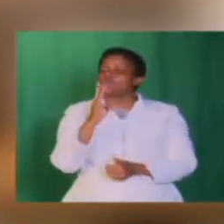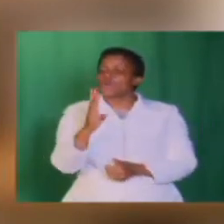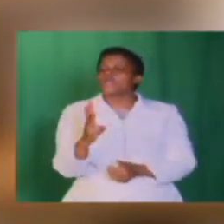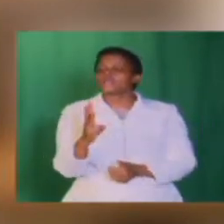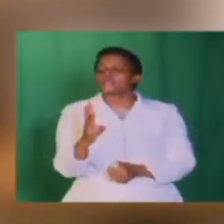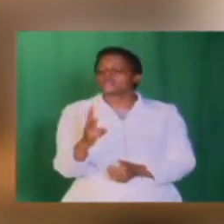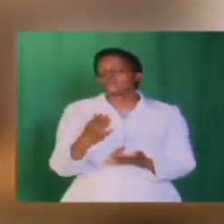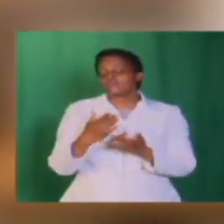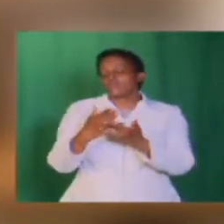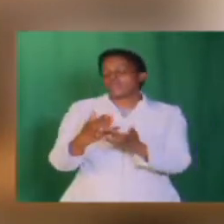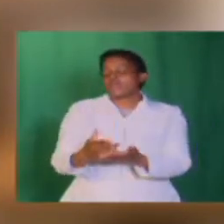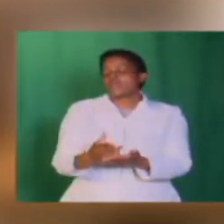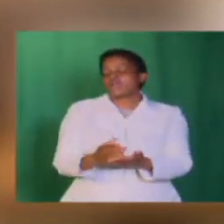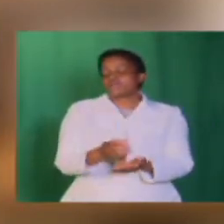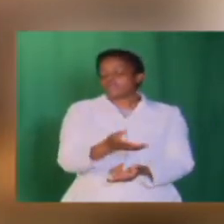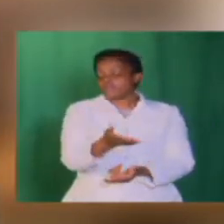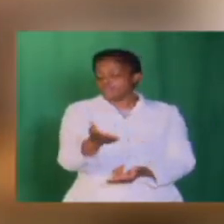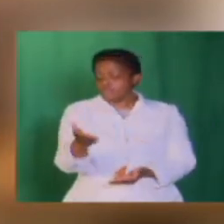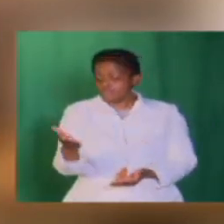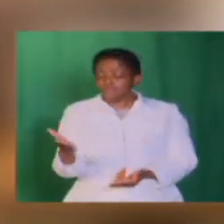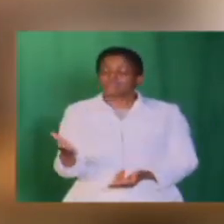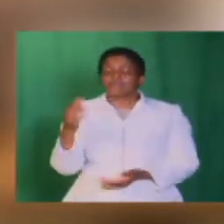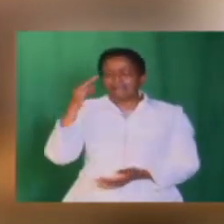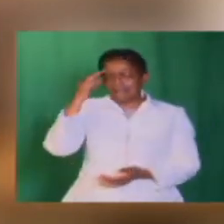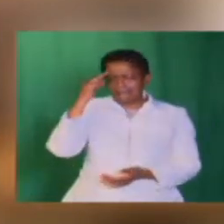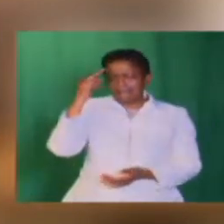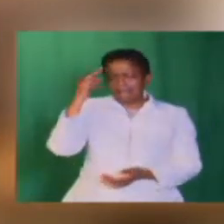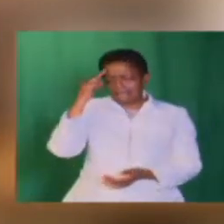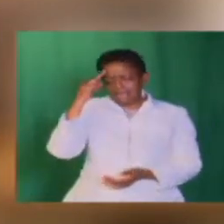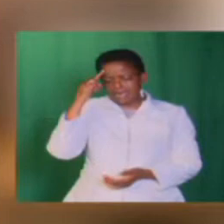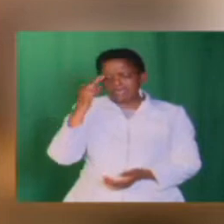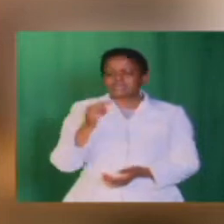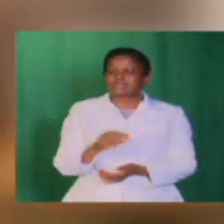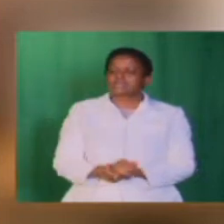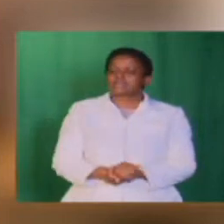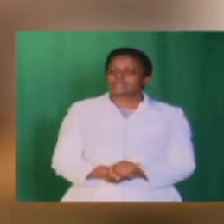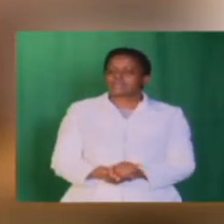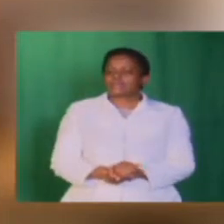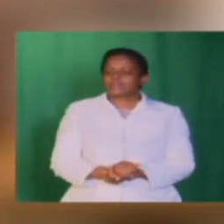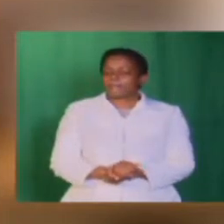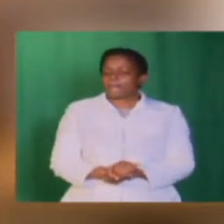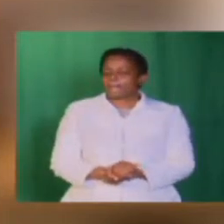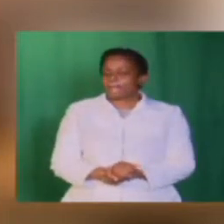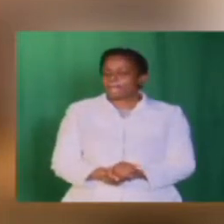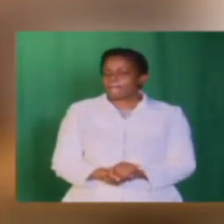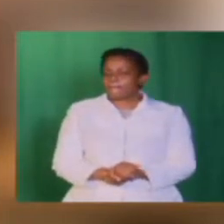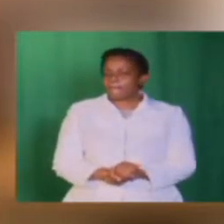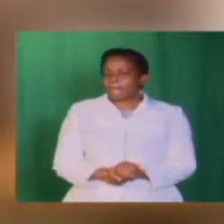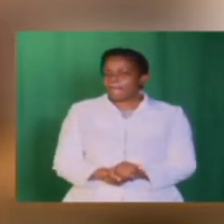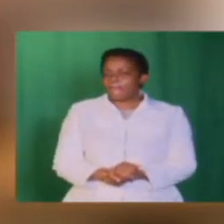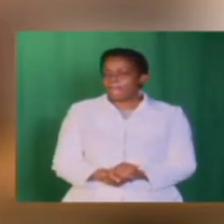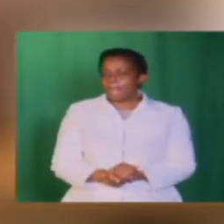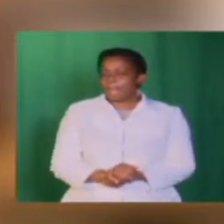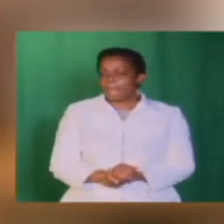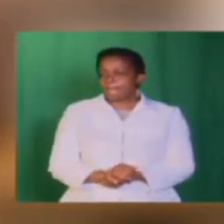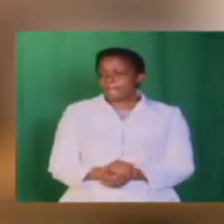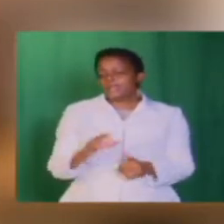to achieve the specific effect that is intended by that type of use.